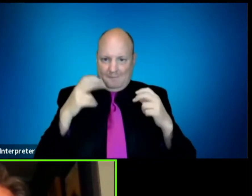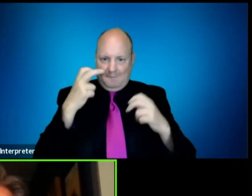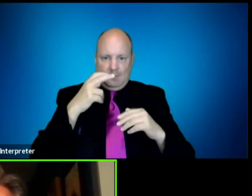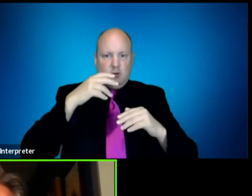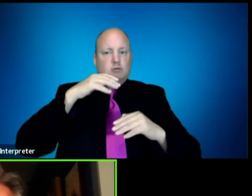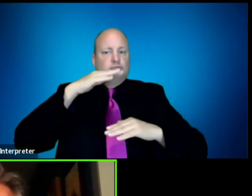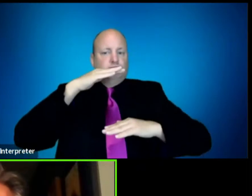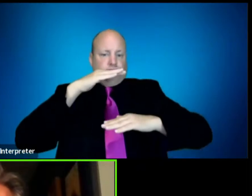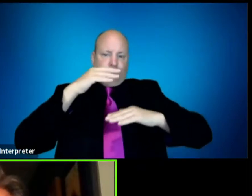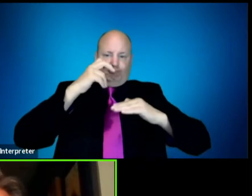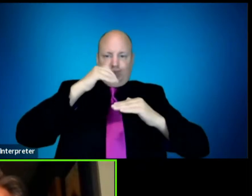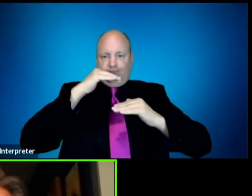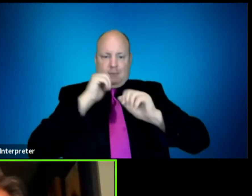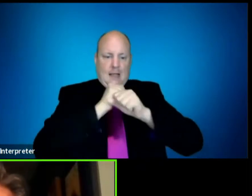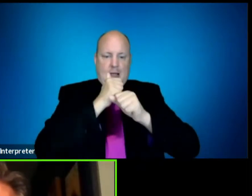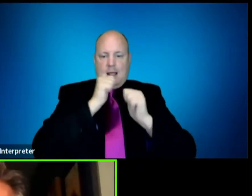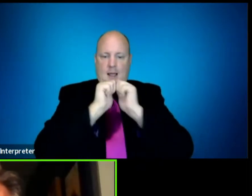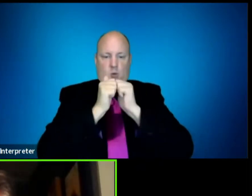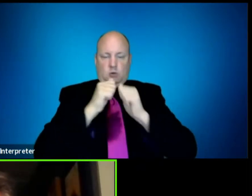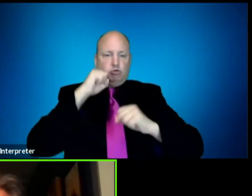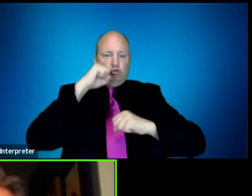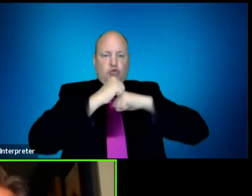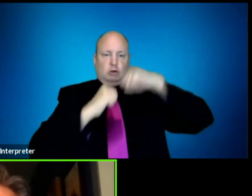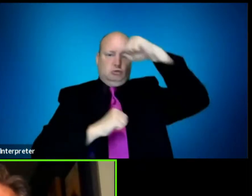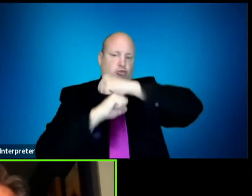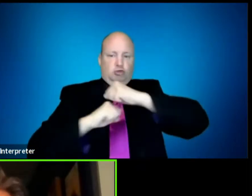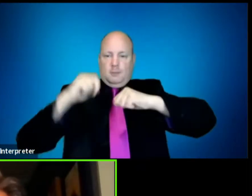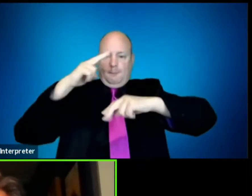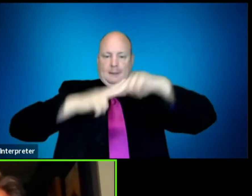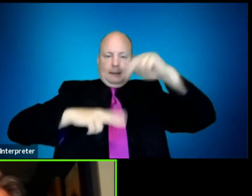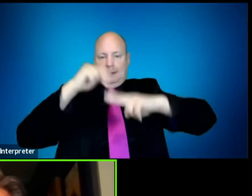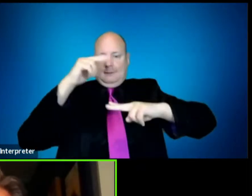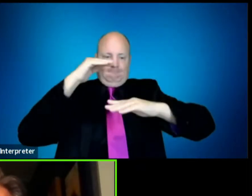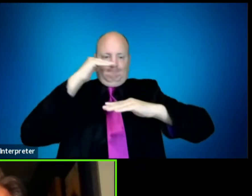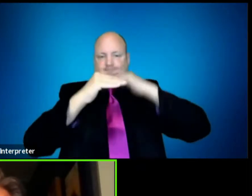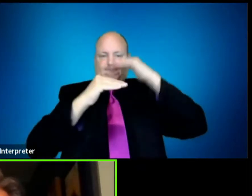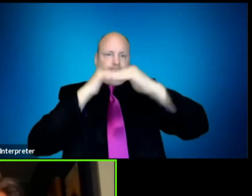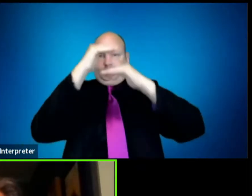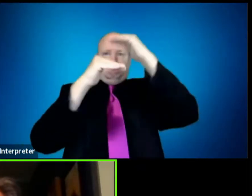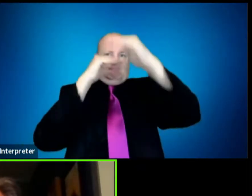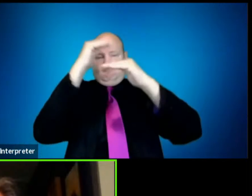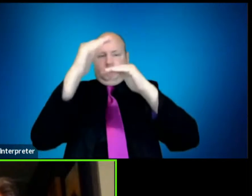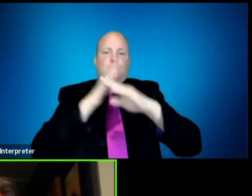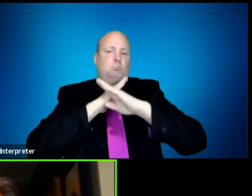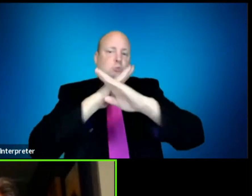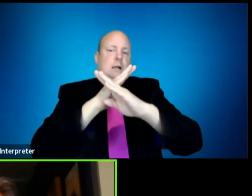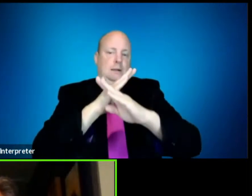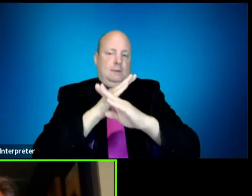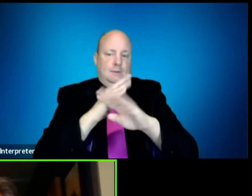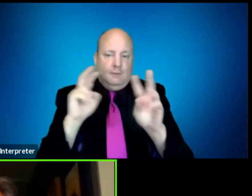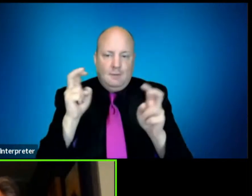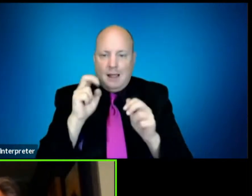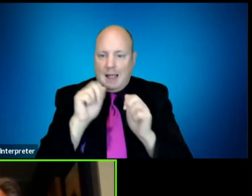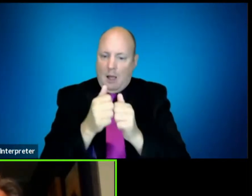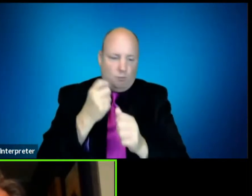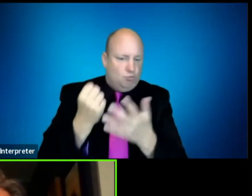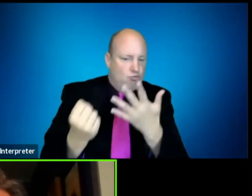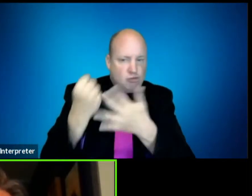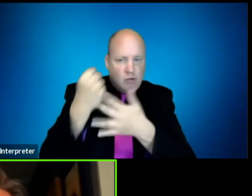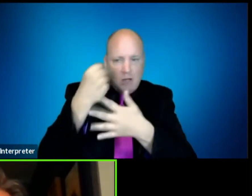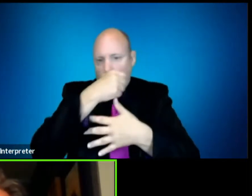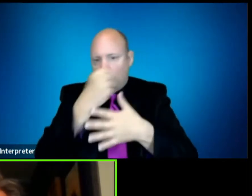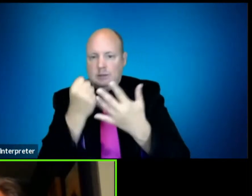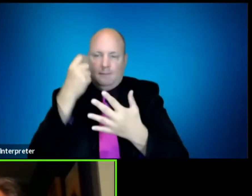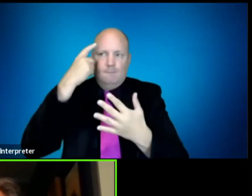Governor Brown earlier this year prioritized educators and other staff in K-12 settings for vaccine. And we know we have